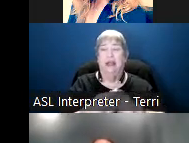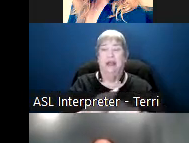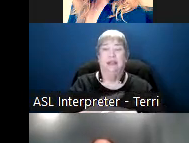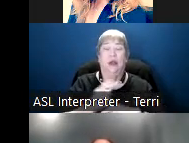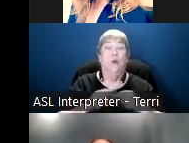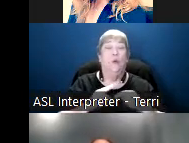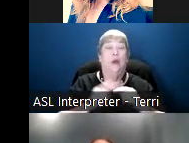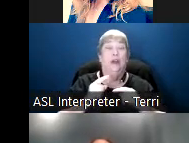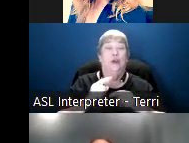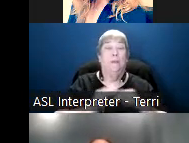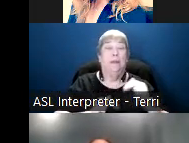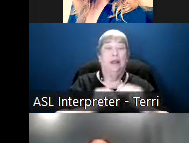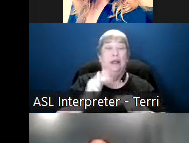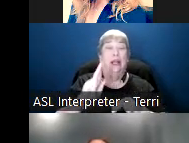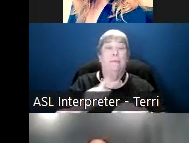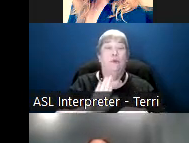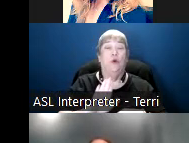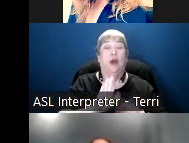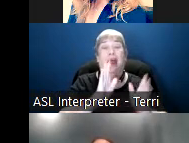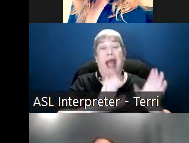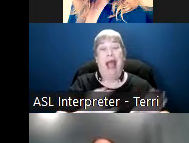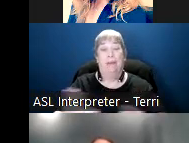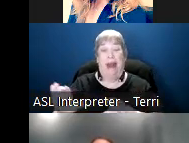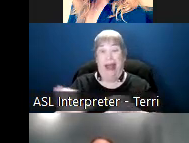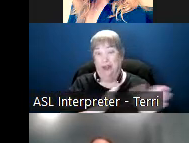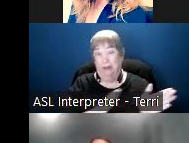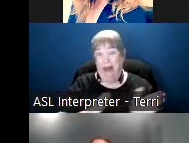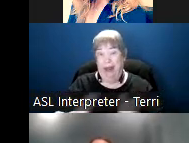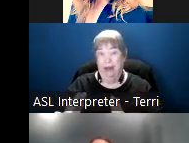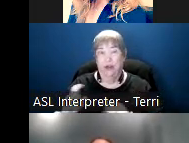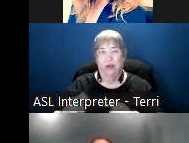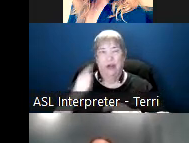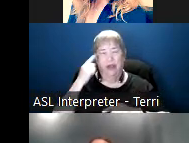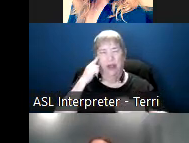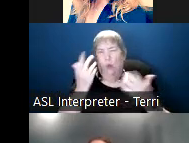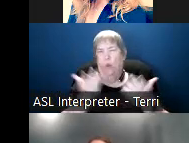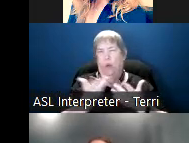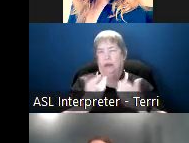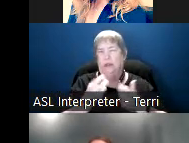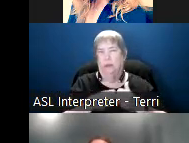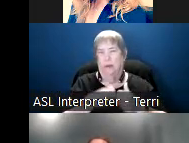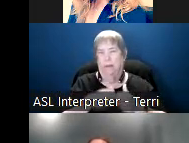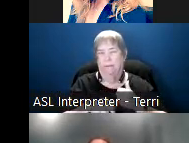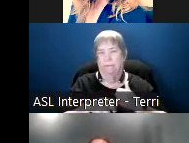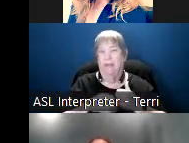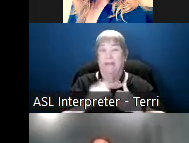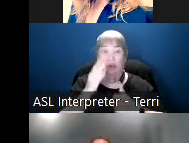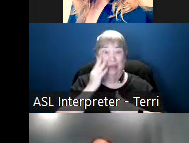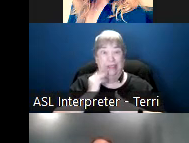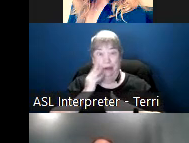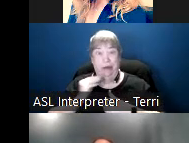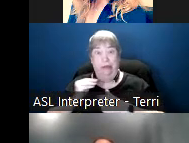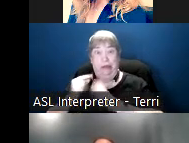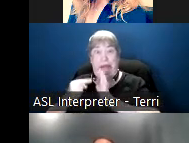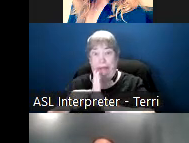building your self-care action plan, you want to start with a problem. So identifying if you are experiencing any of those symptoms we've talked